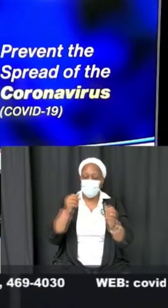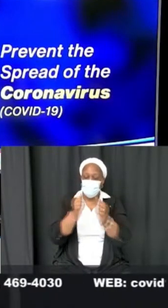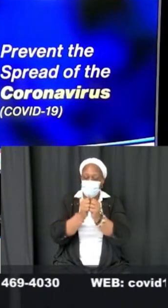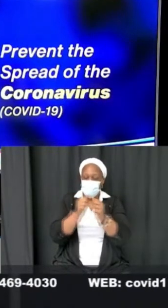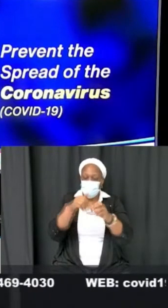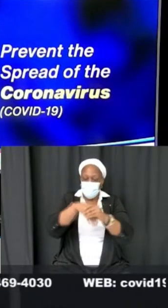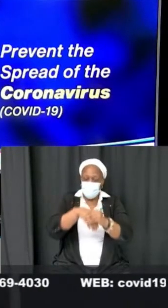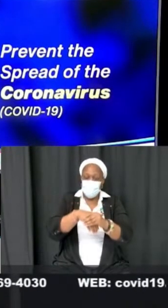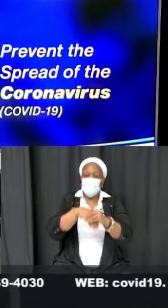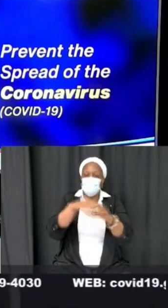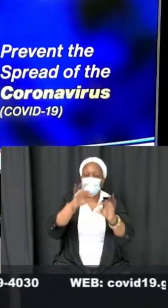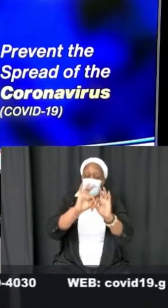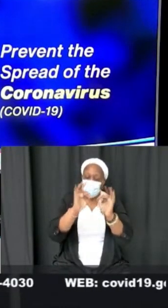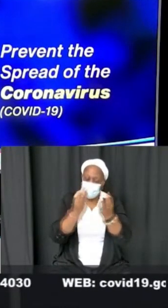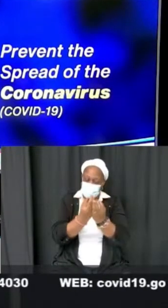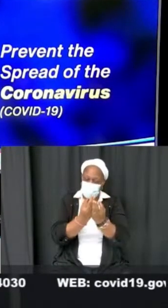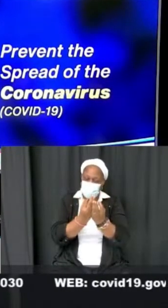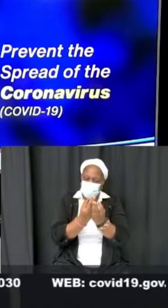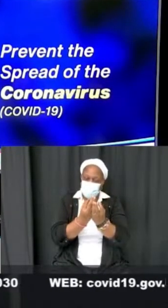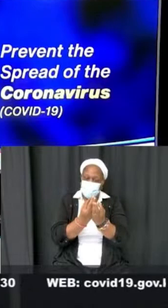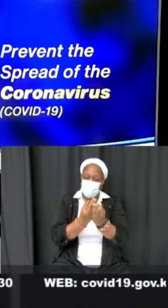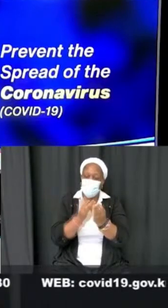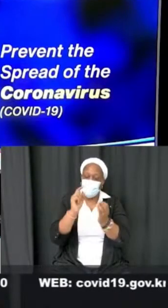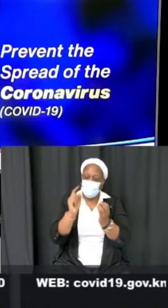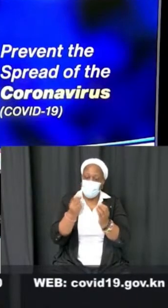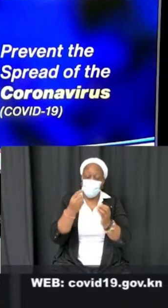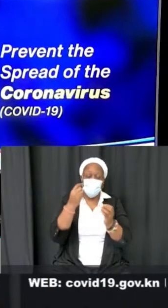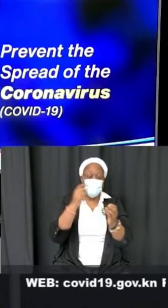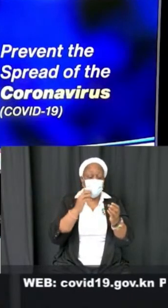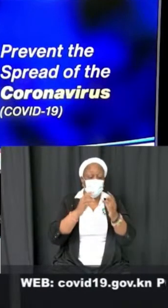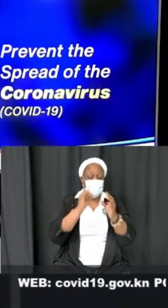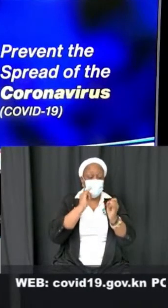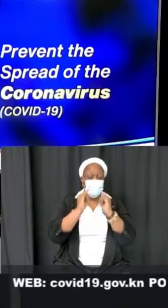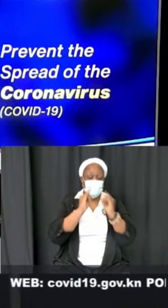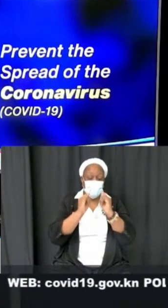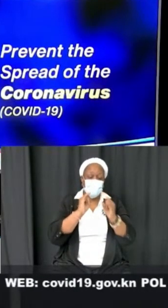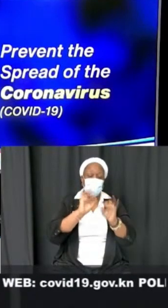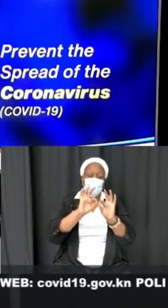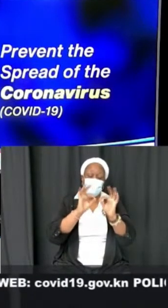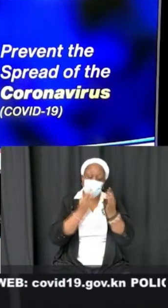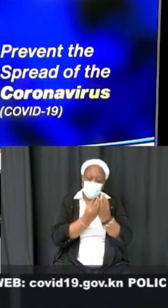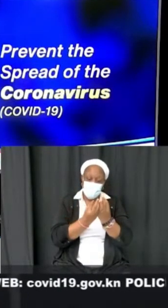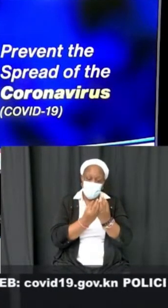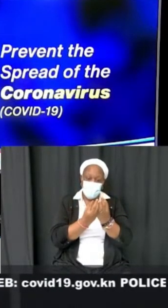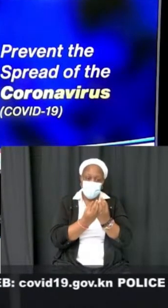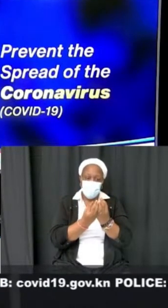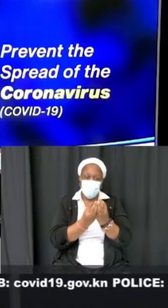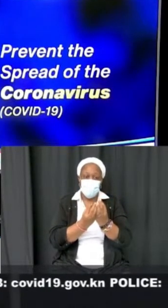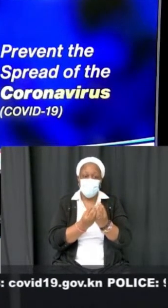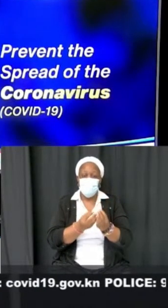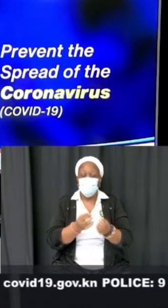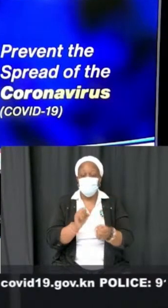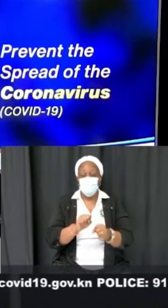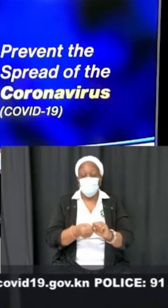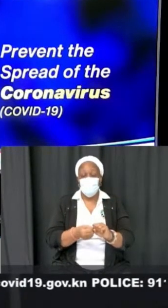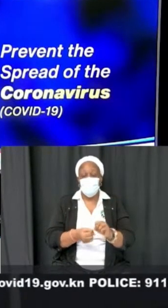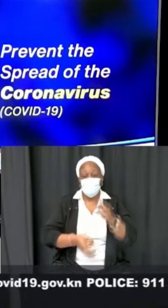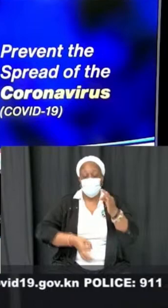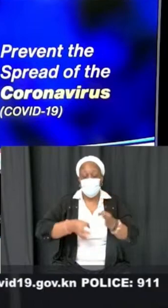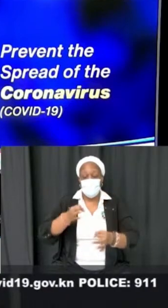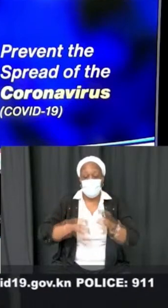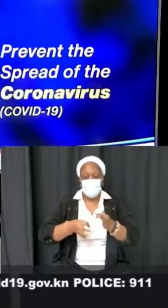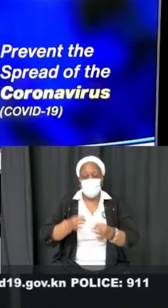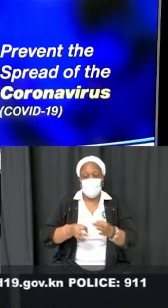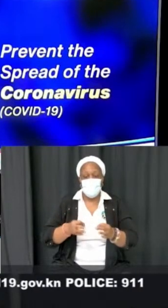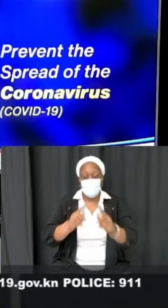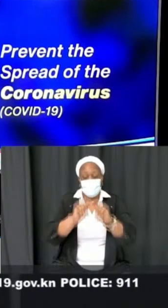line. And so there is not a situation that the team would be aware of where a family